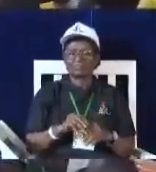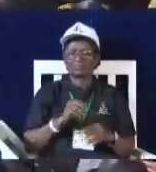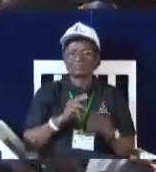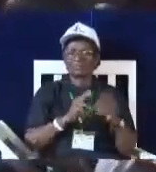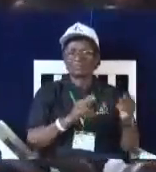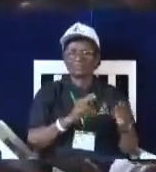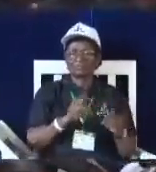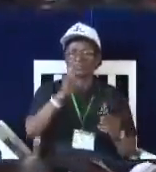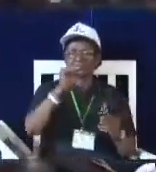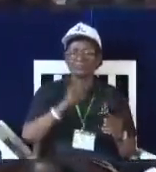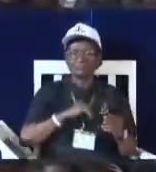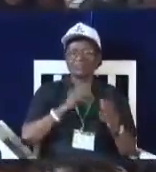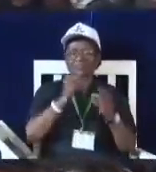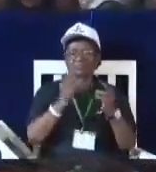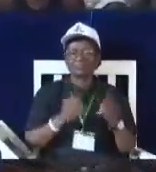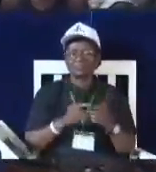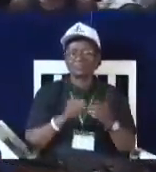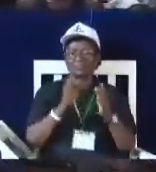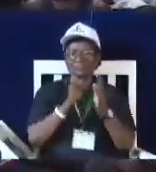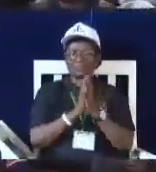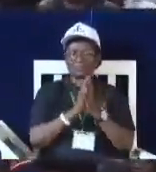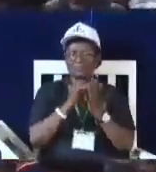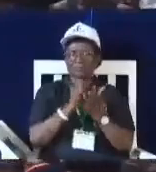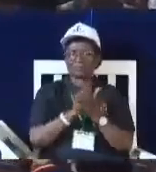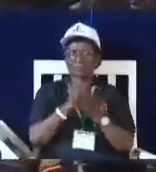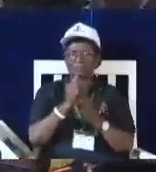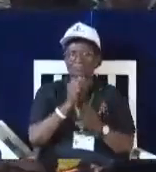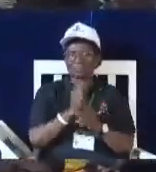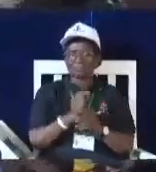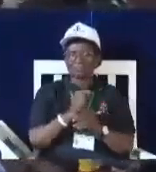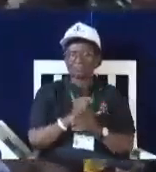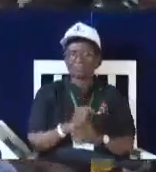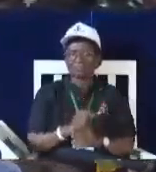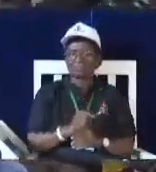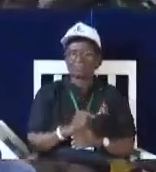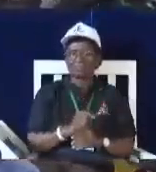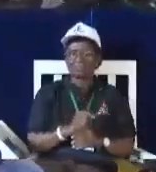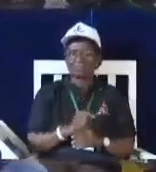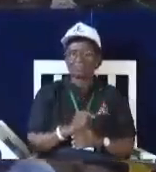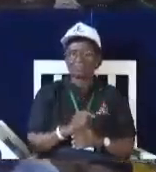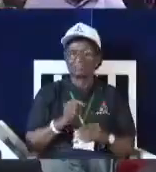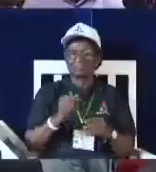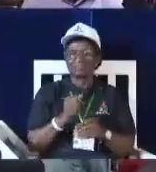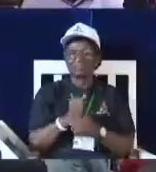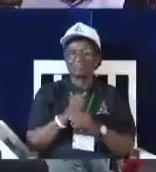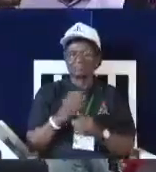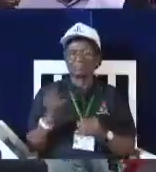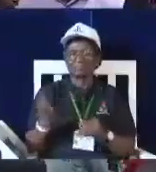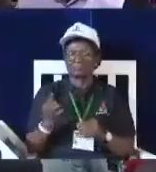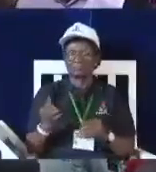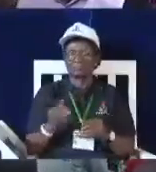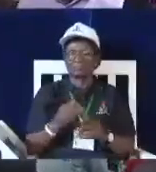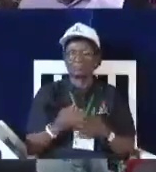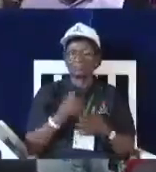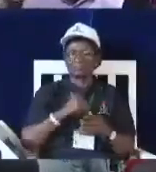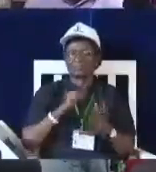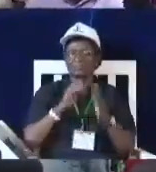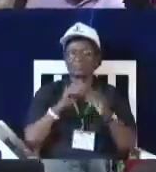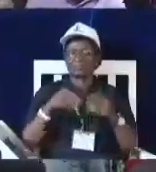Hurry up, I want to pray now, so just make sure you keep coming. Get here before I finish praying.